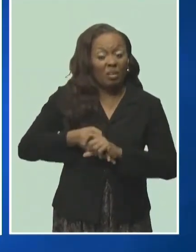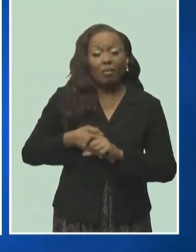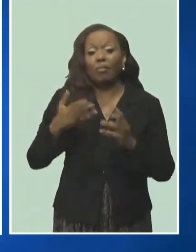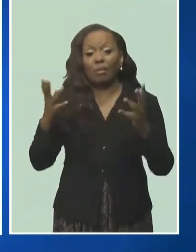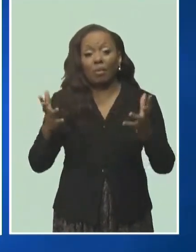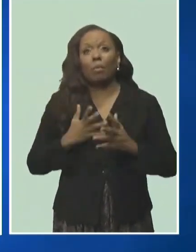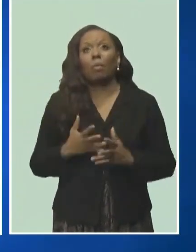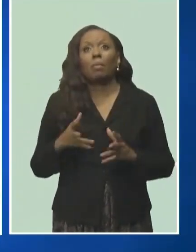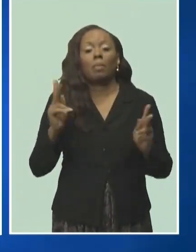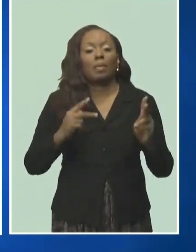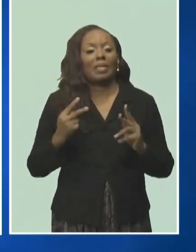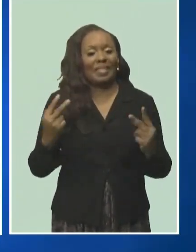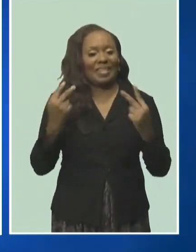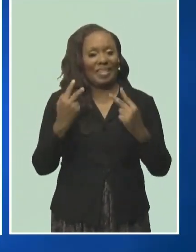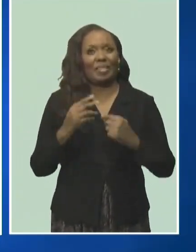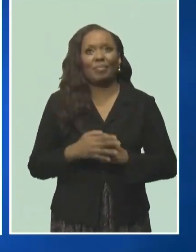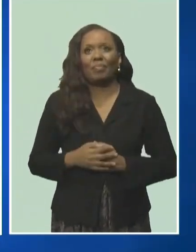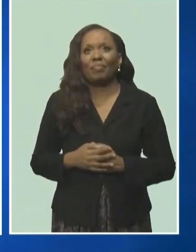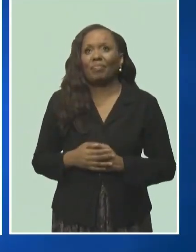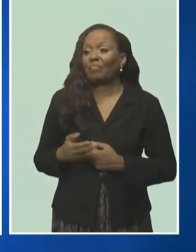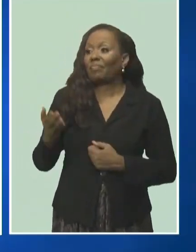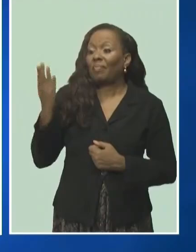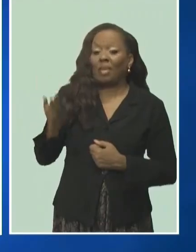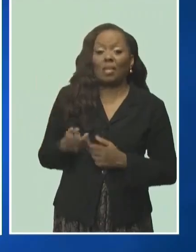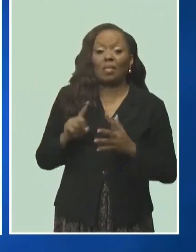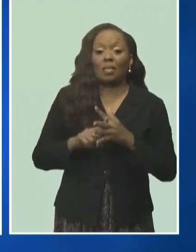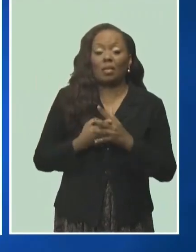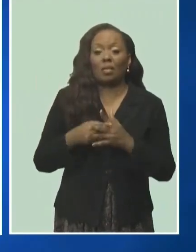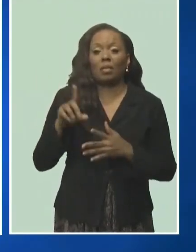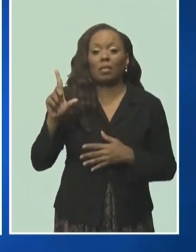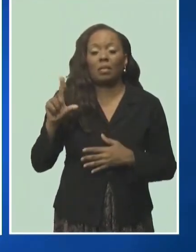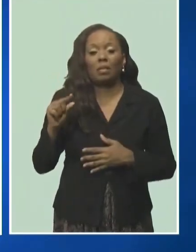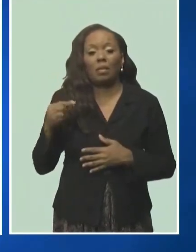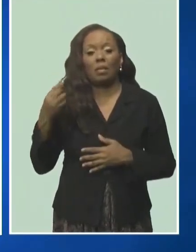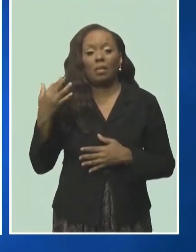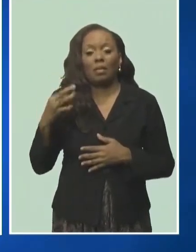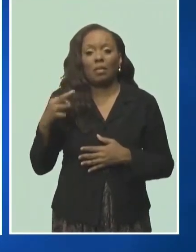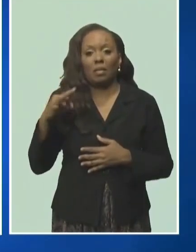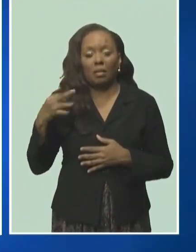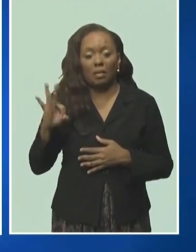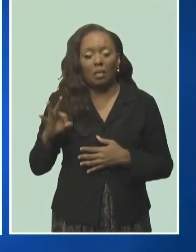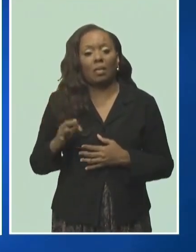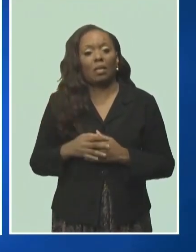ourselves to the market out there. We started in 2019, right before COVID, so we had a little downtime due to the